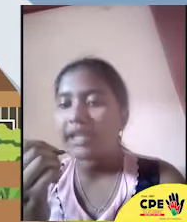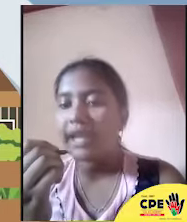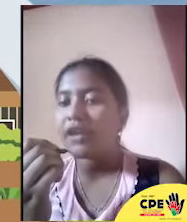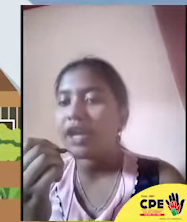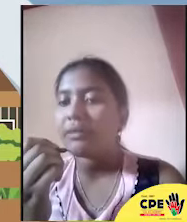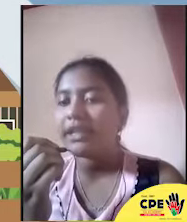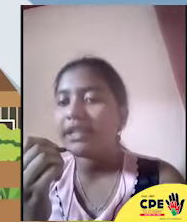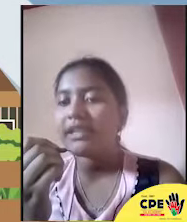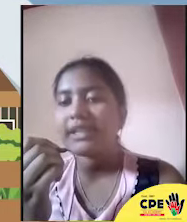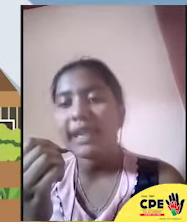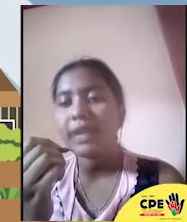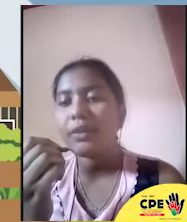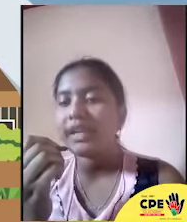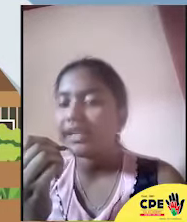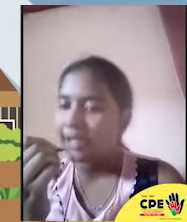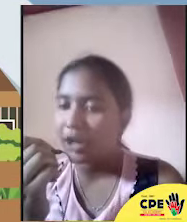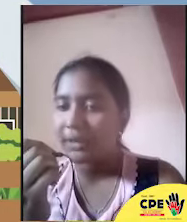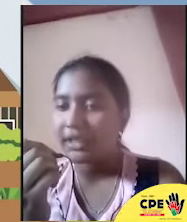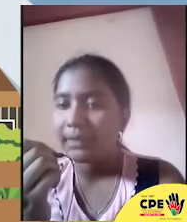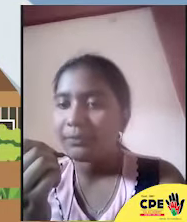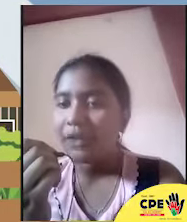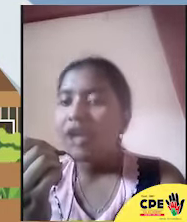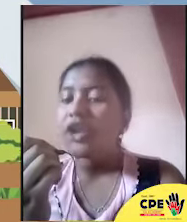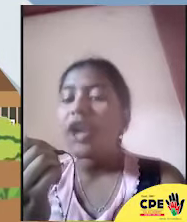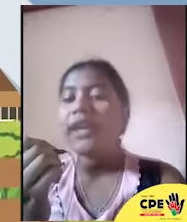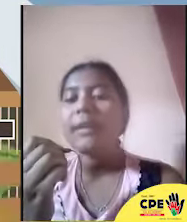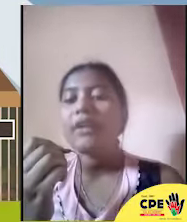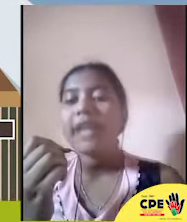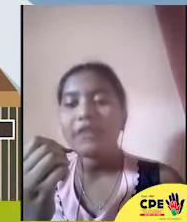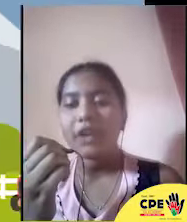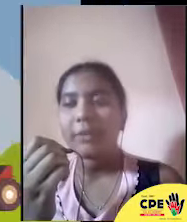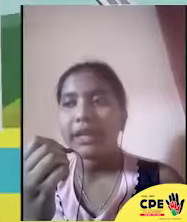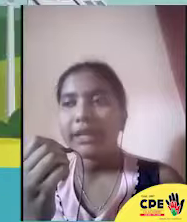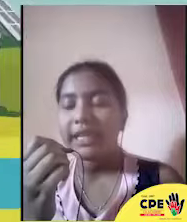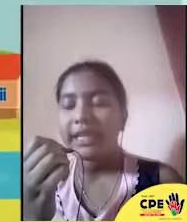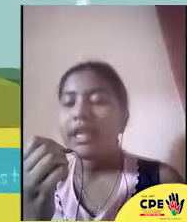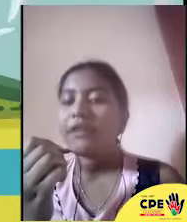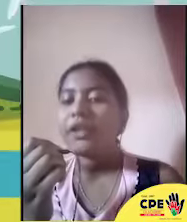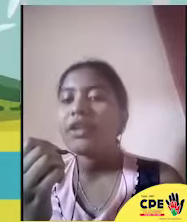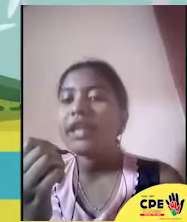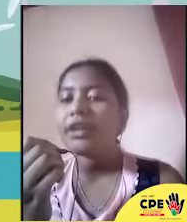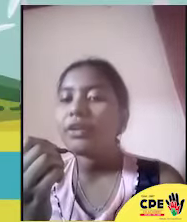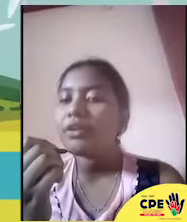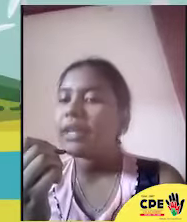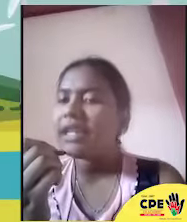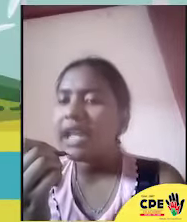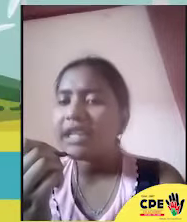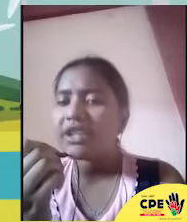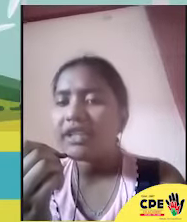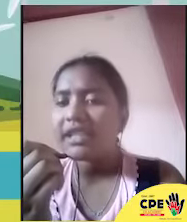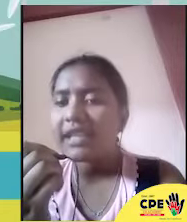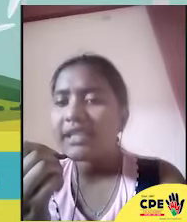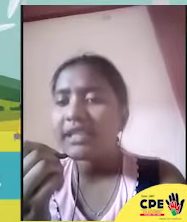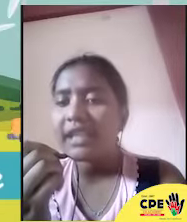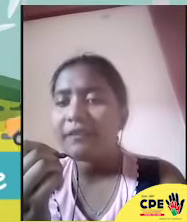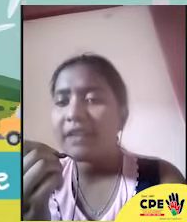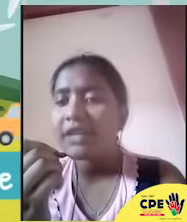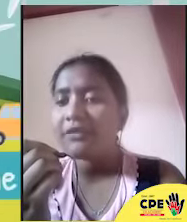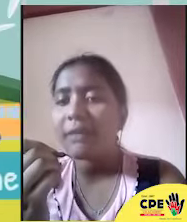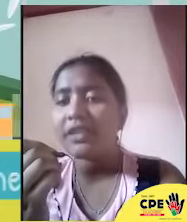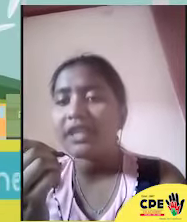is environmentally, second one is economically. Talking about environmentally, we know that due to many natural disasters